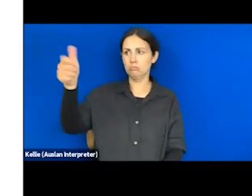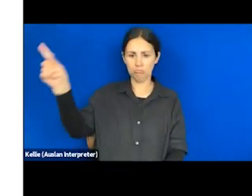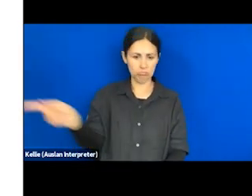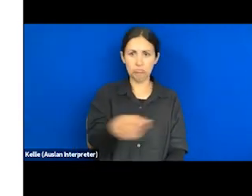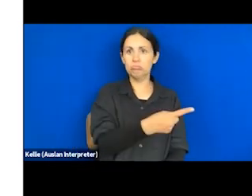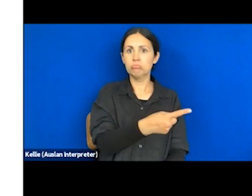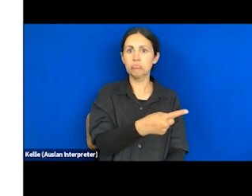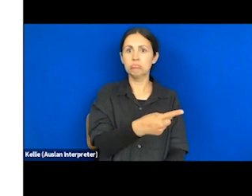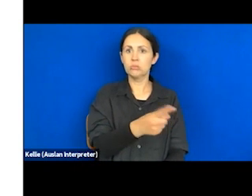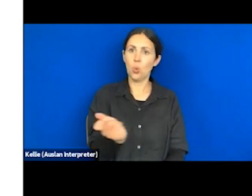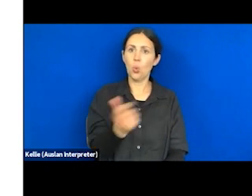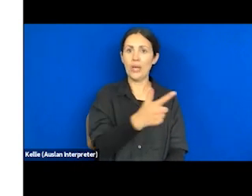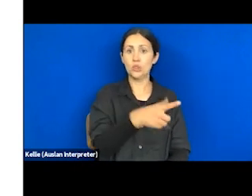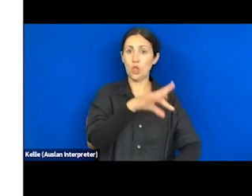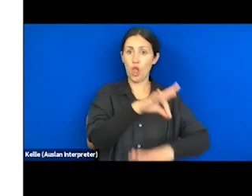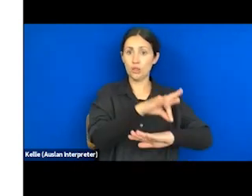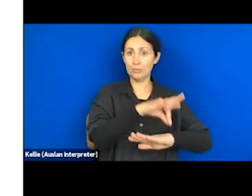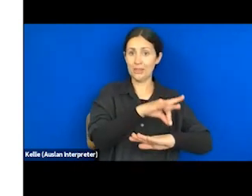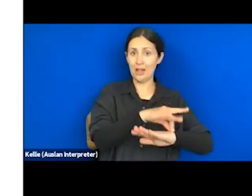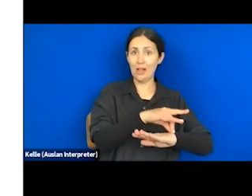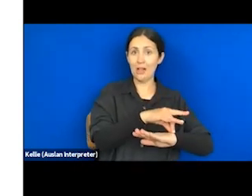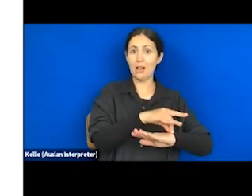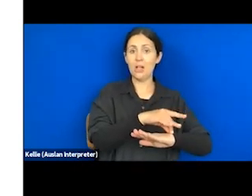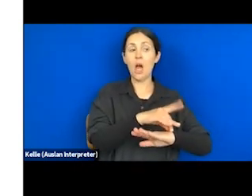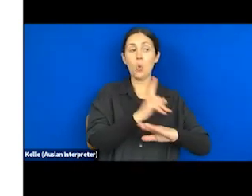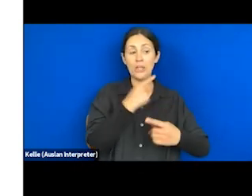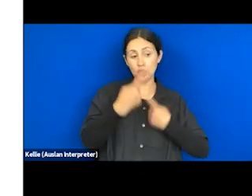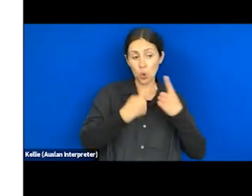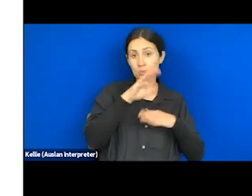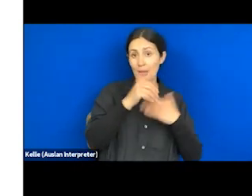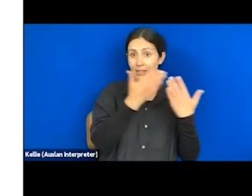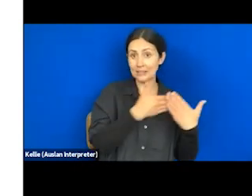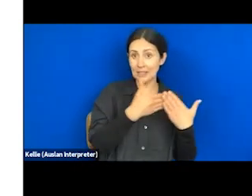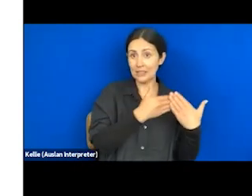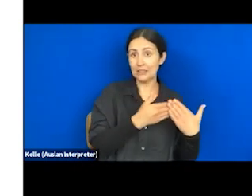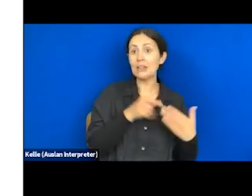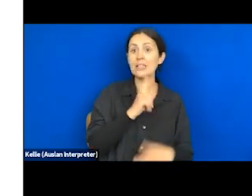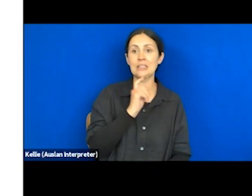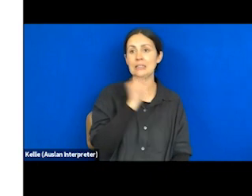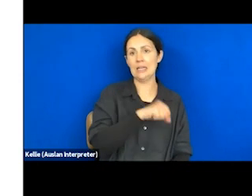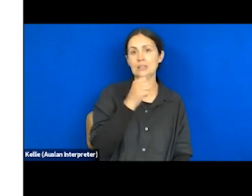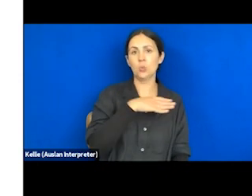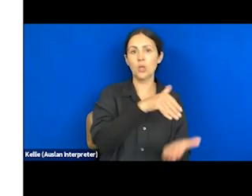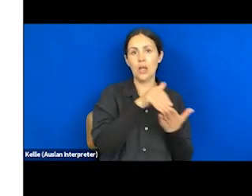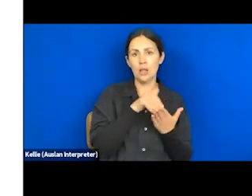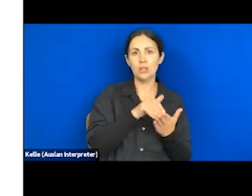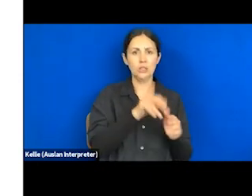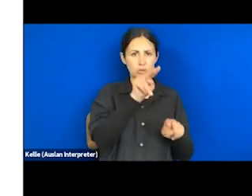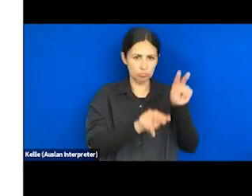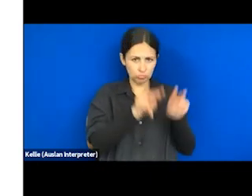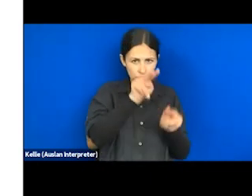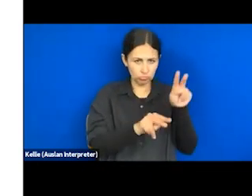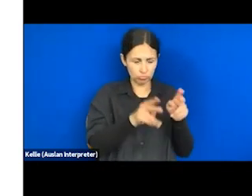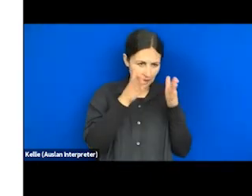inpatient withdrawal unit overnight, where he was oriented to the study and gave his informed consent. We then screened him for